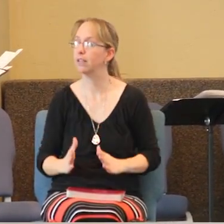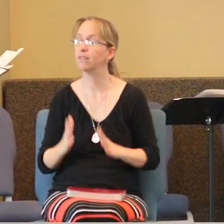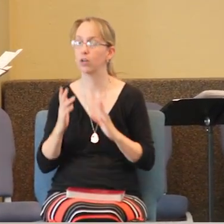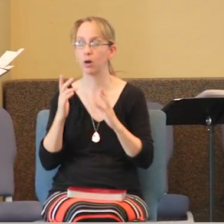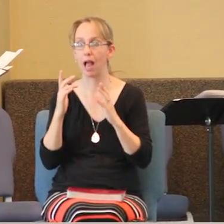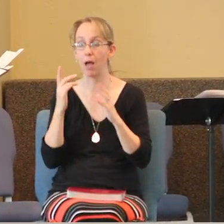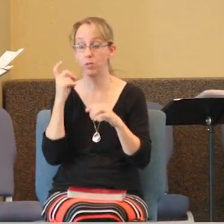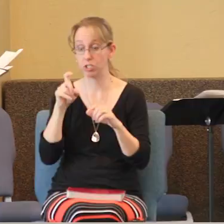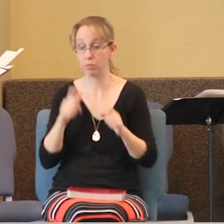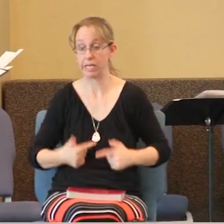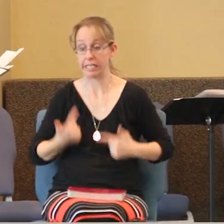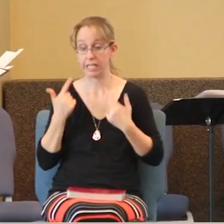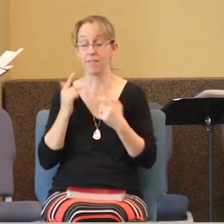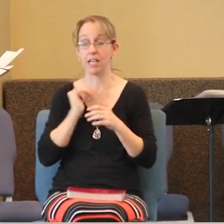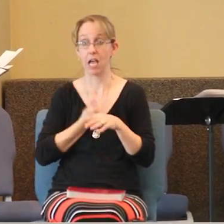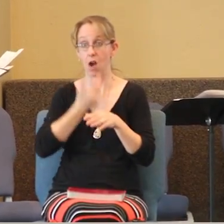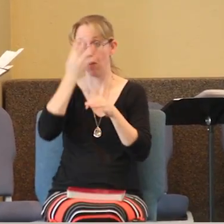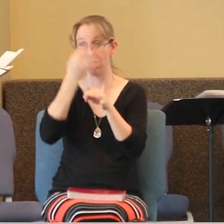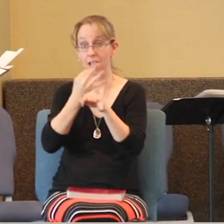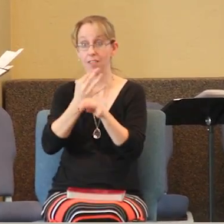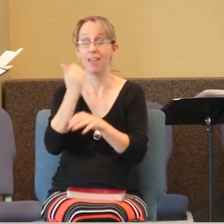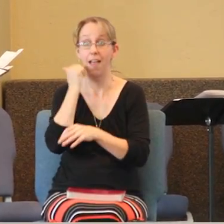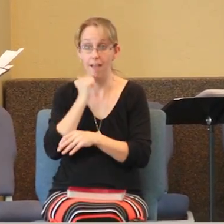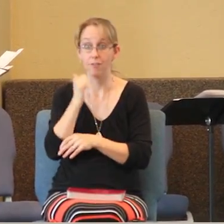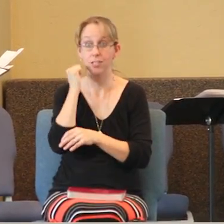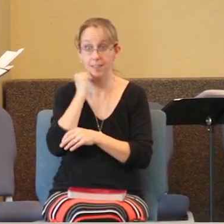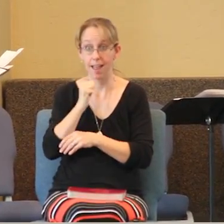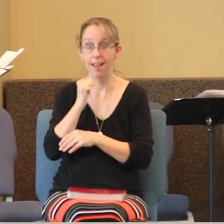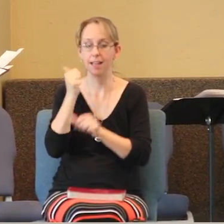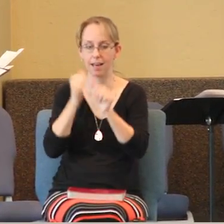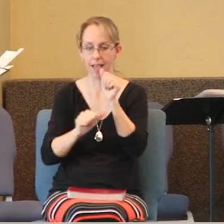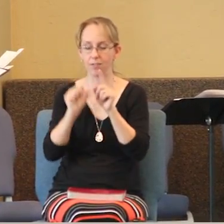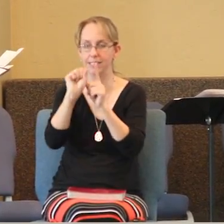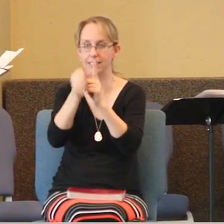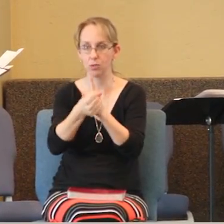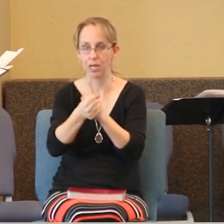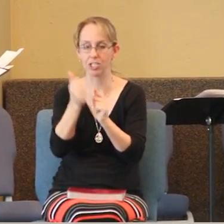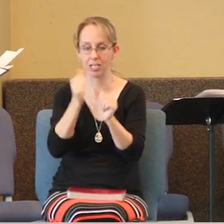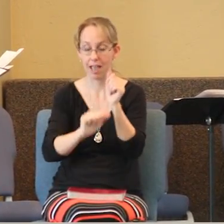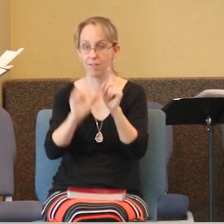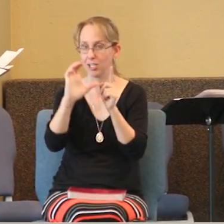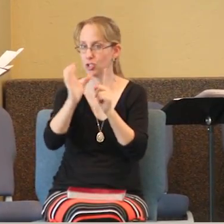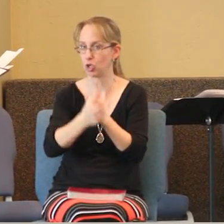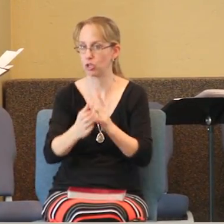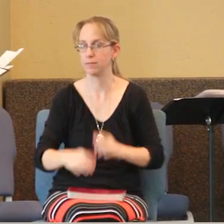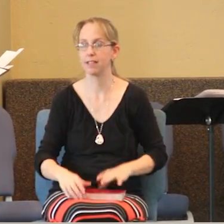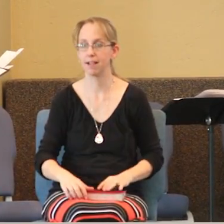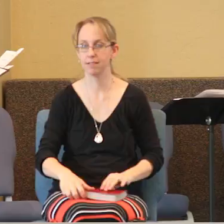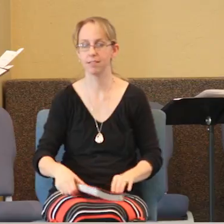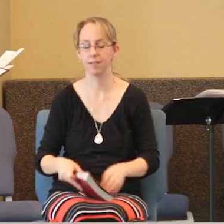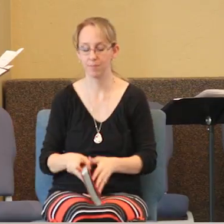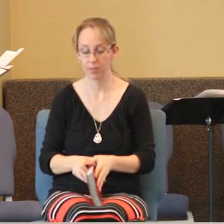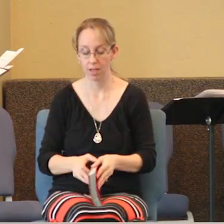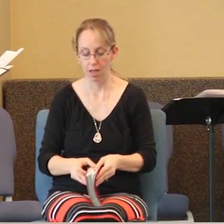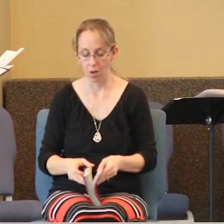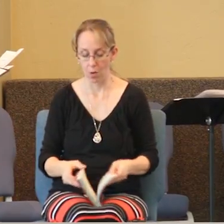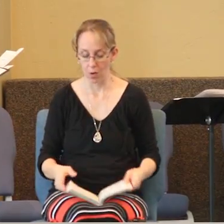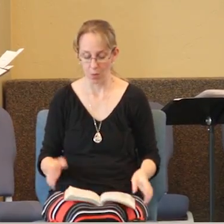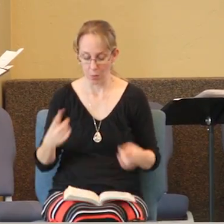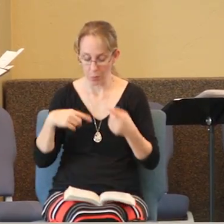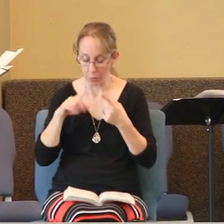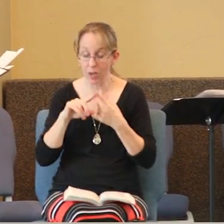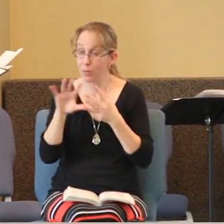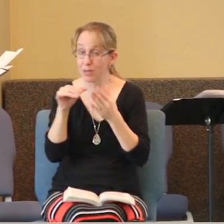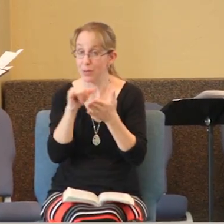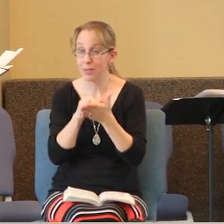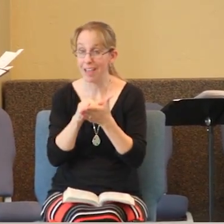we're to be living out our faith every single day in every situation and in every circumstance. And when we